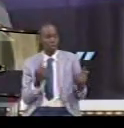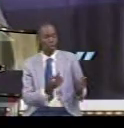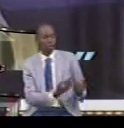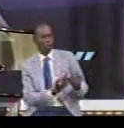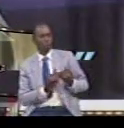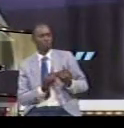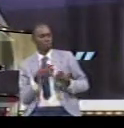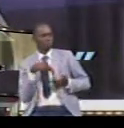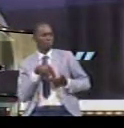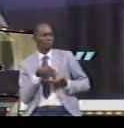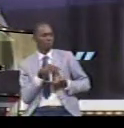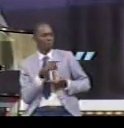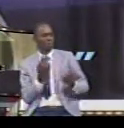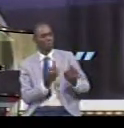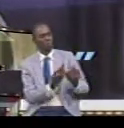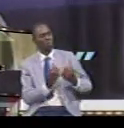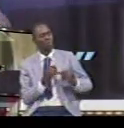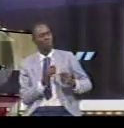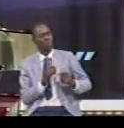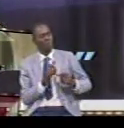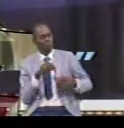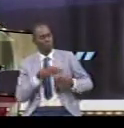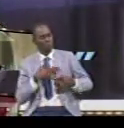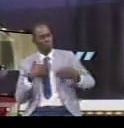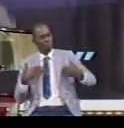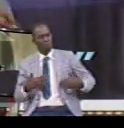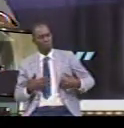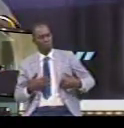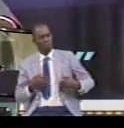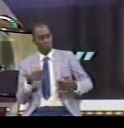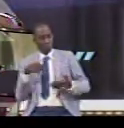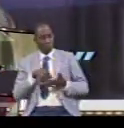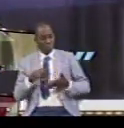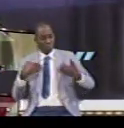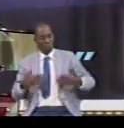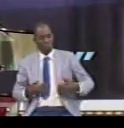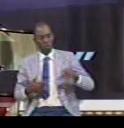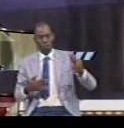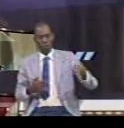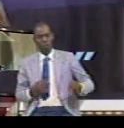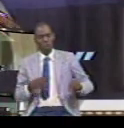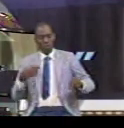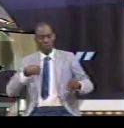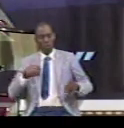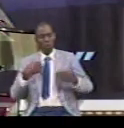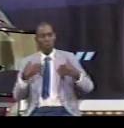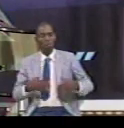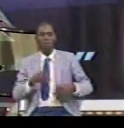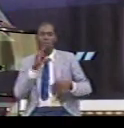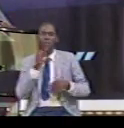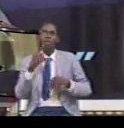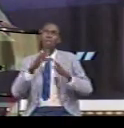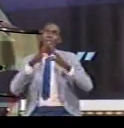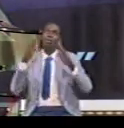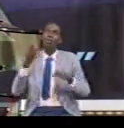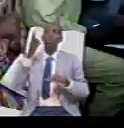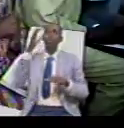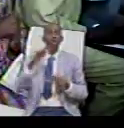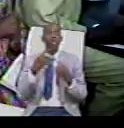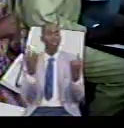and say, where are you coming? What are you doing? This one, this is the temple of God. Sin cannot enter here